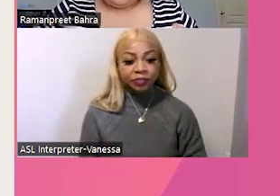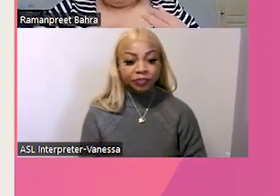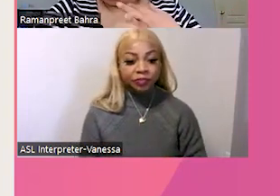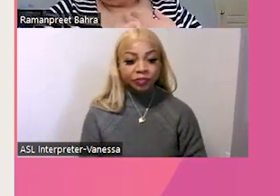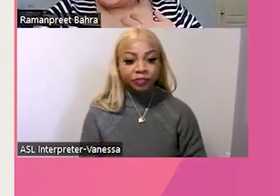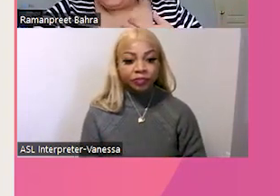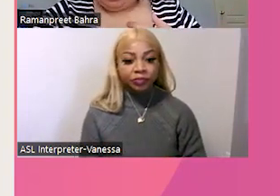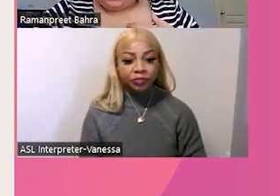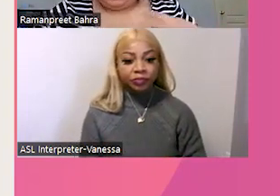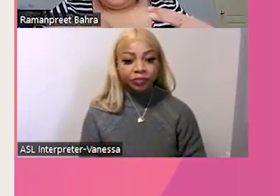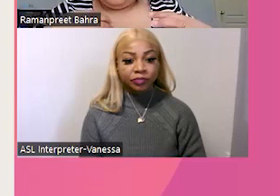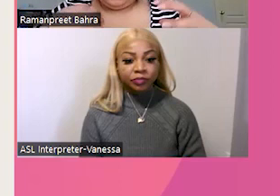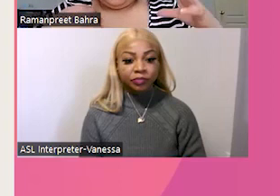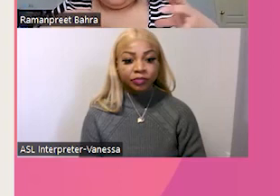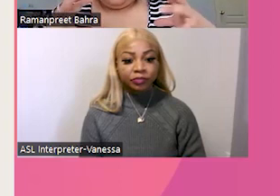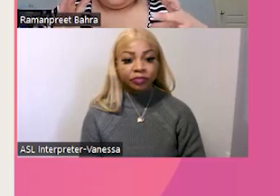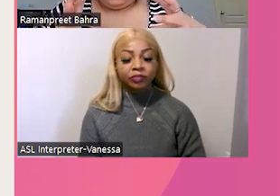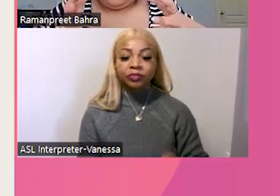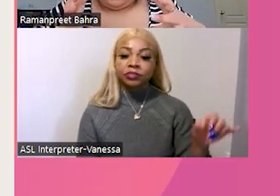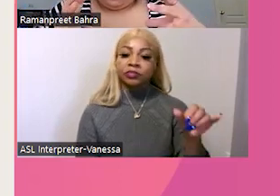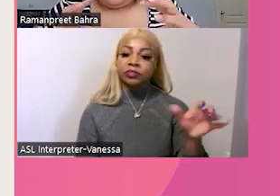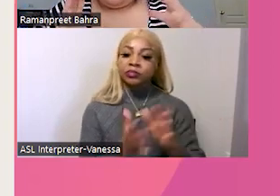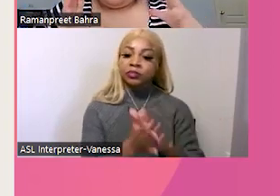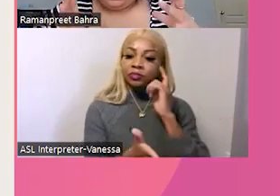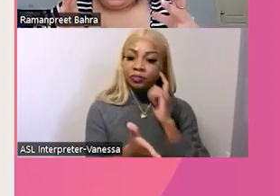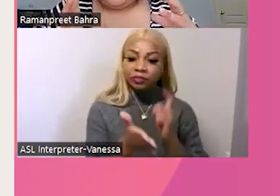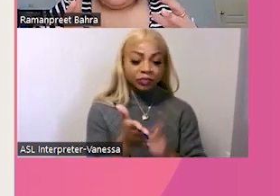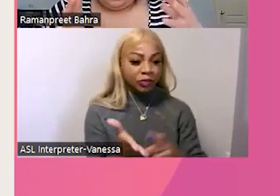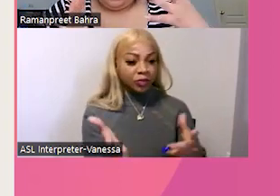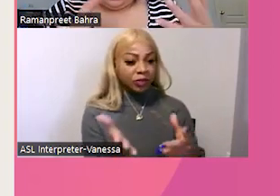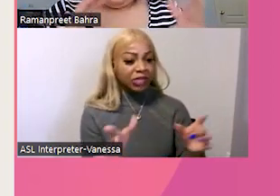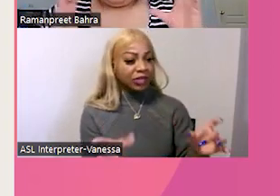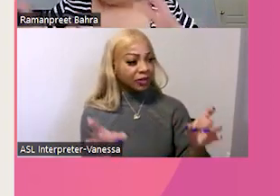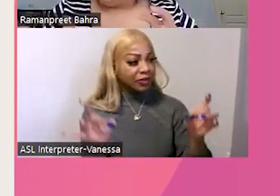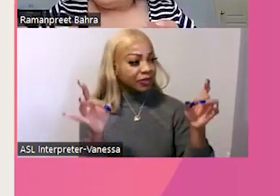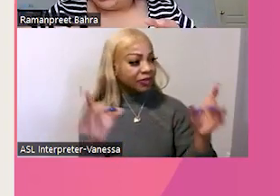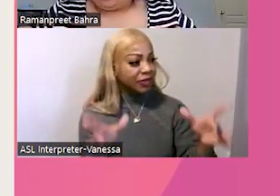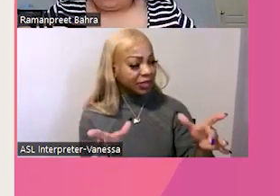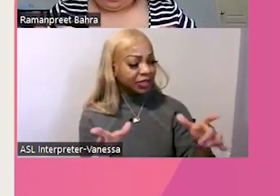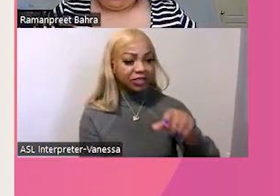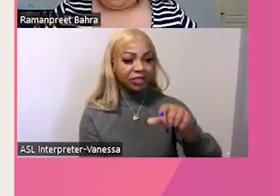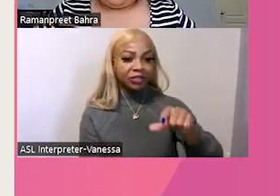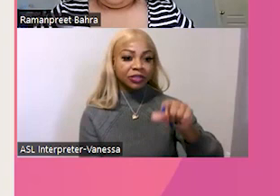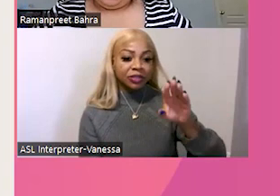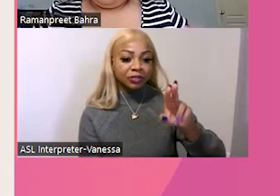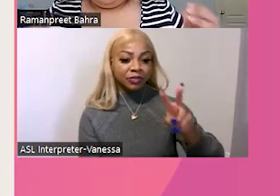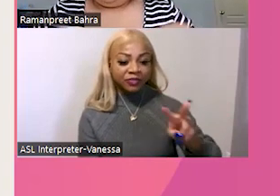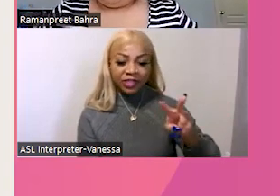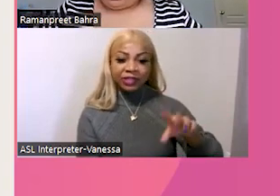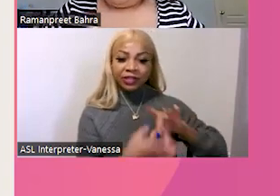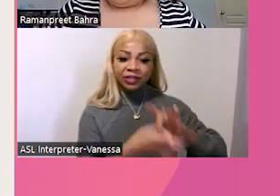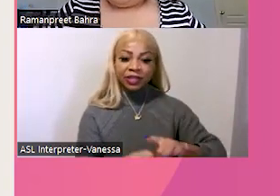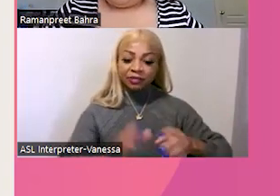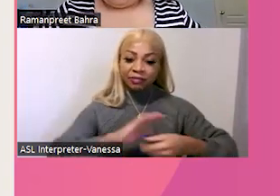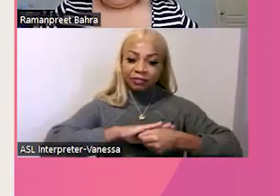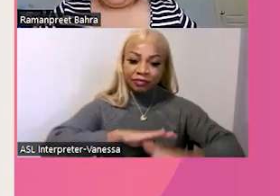Something that we need to recognize is these instances of violence is associated with low self-esteem,